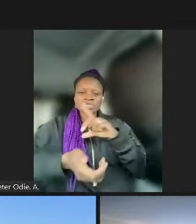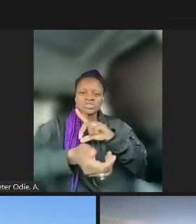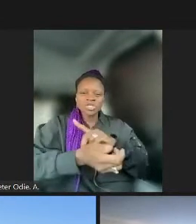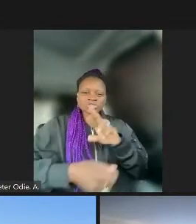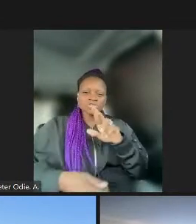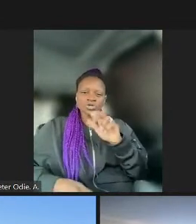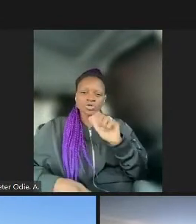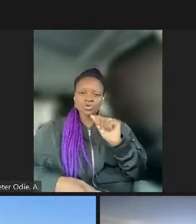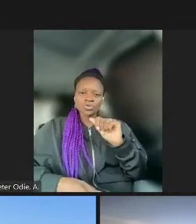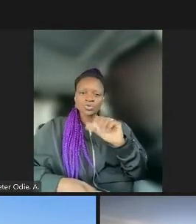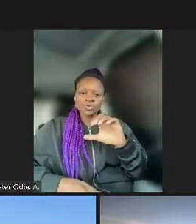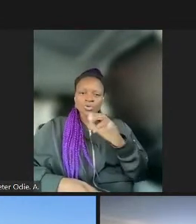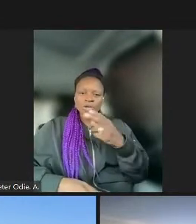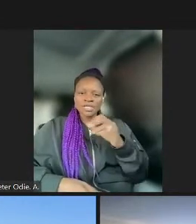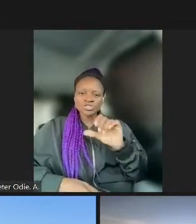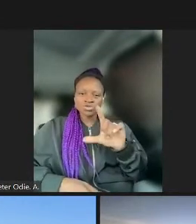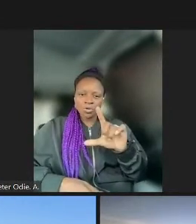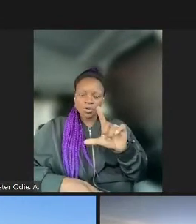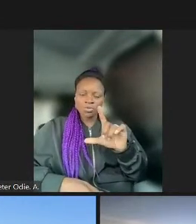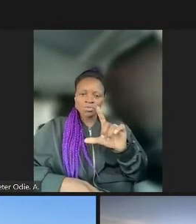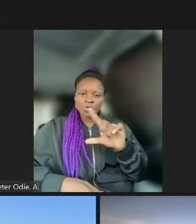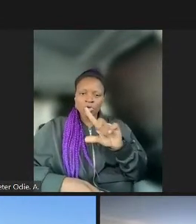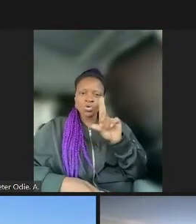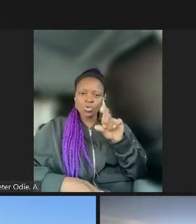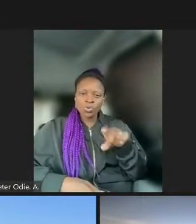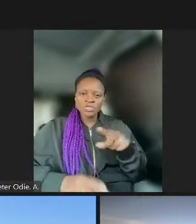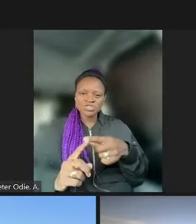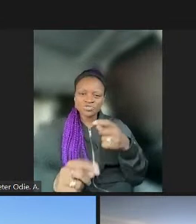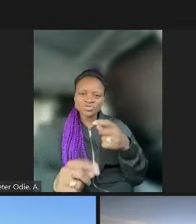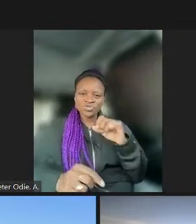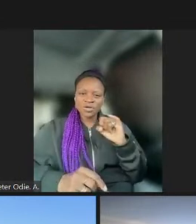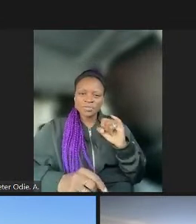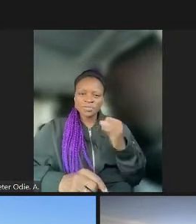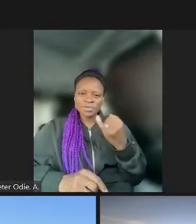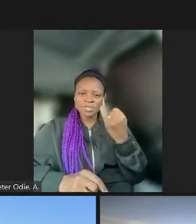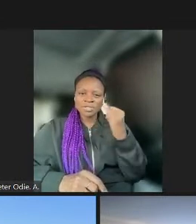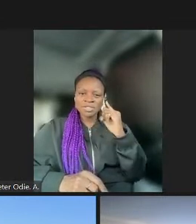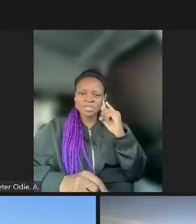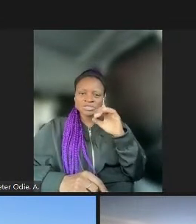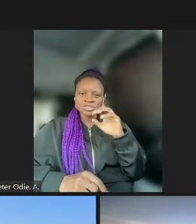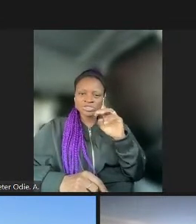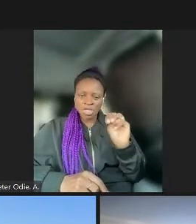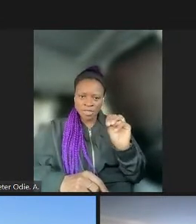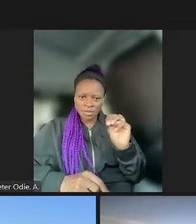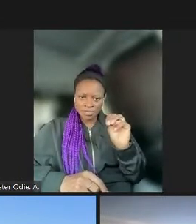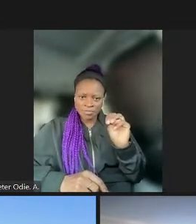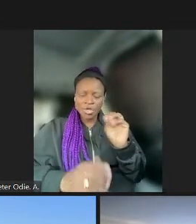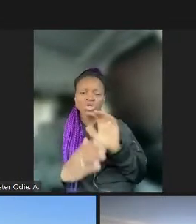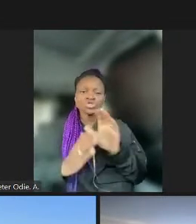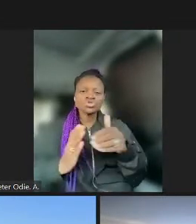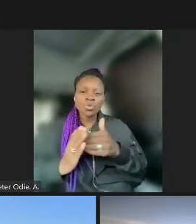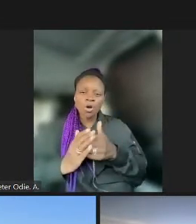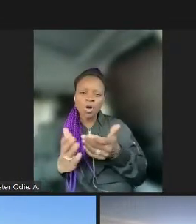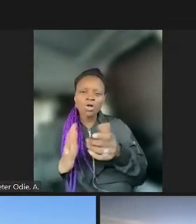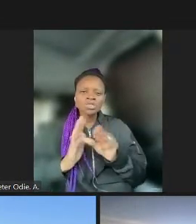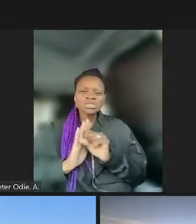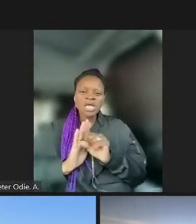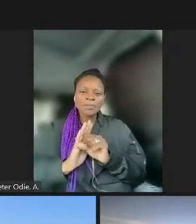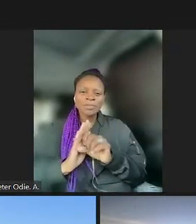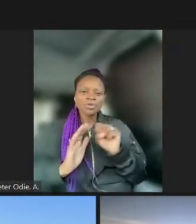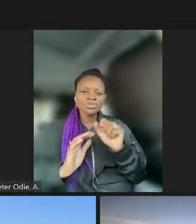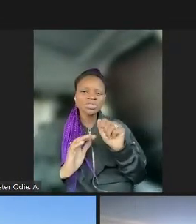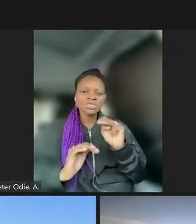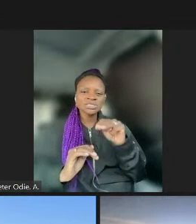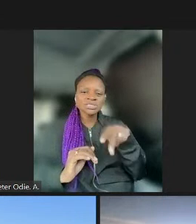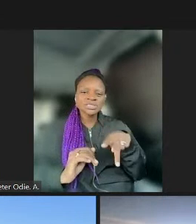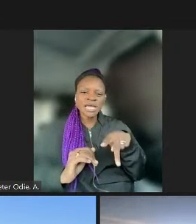is from Jim. Do all samples of COVID cases, I'm presuming, go